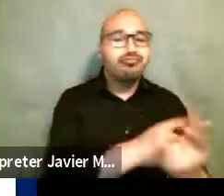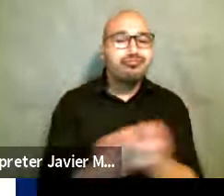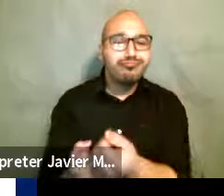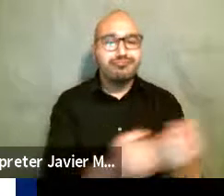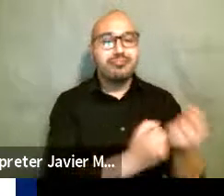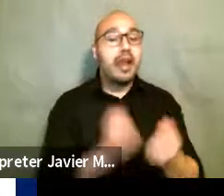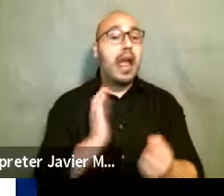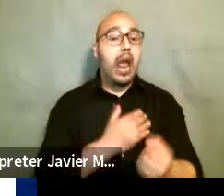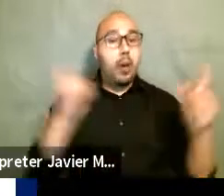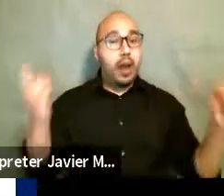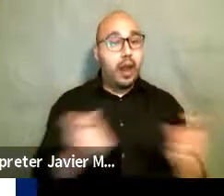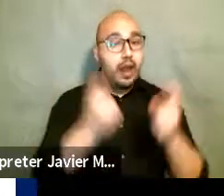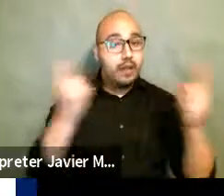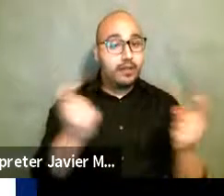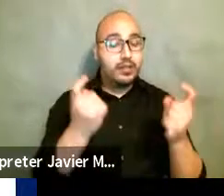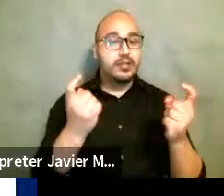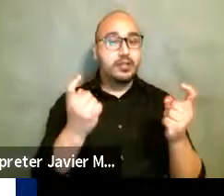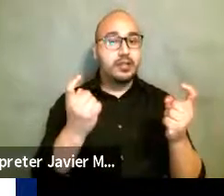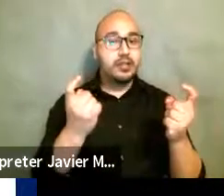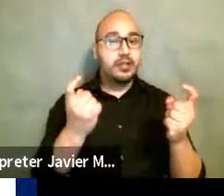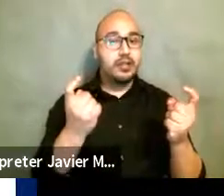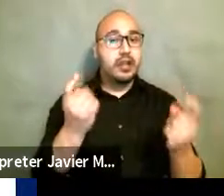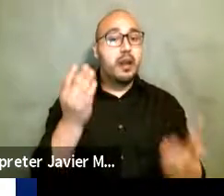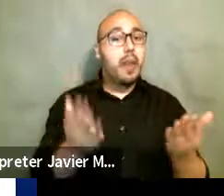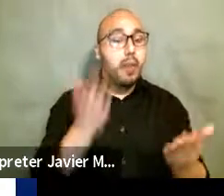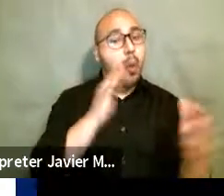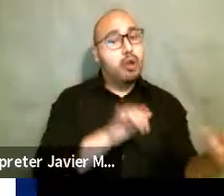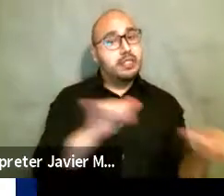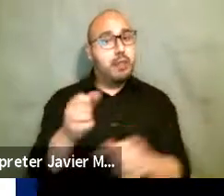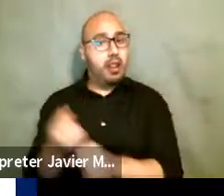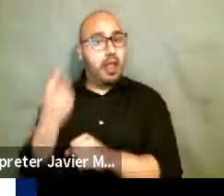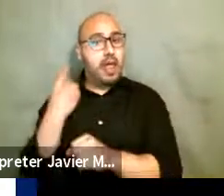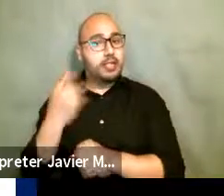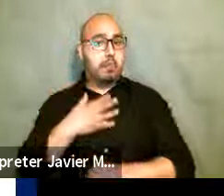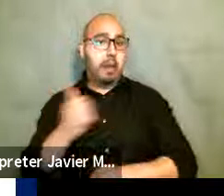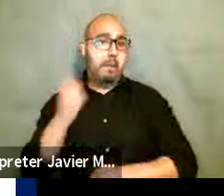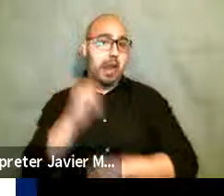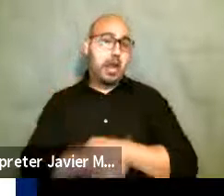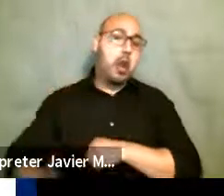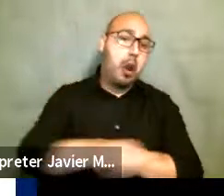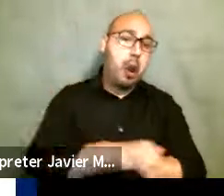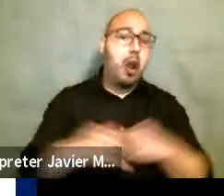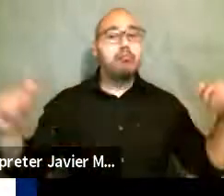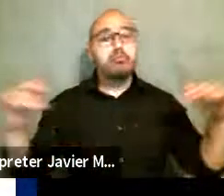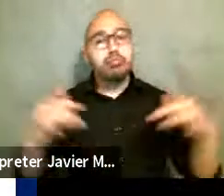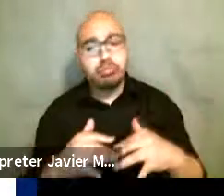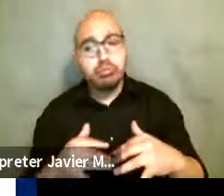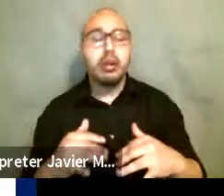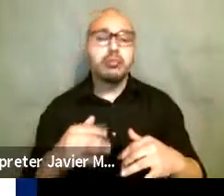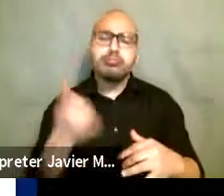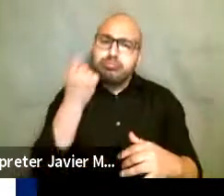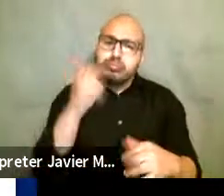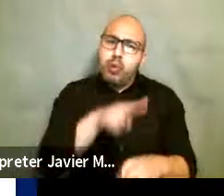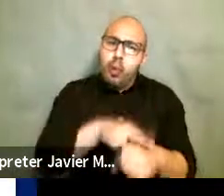anniversary will be similar to last year, where of course we wore masks and